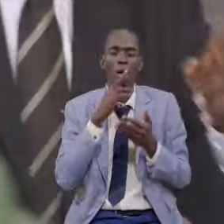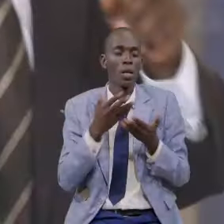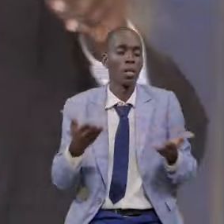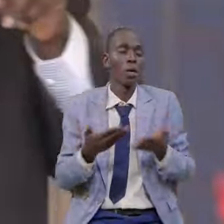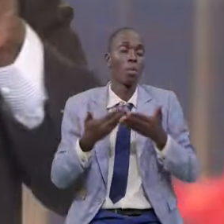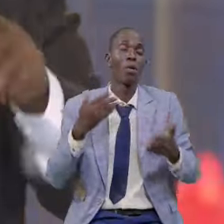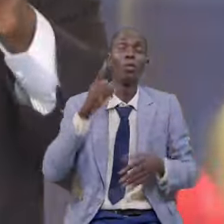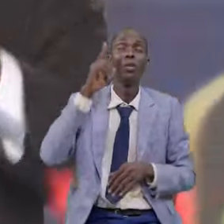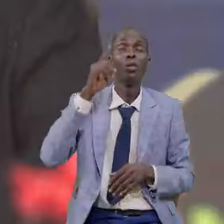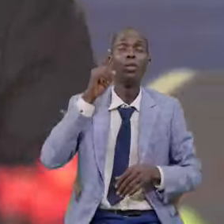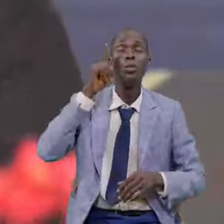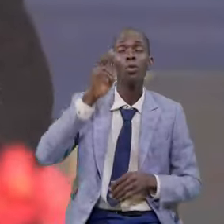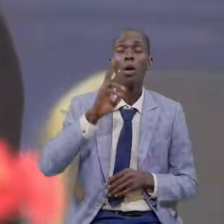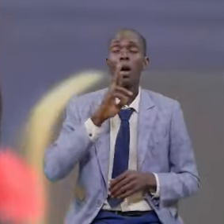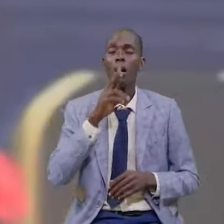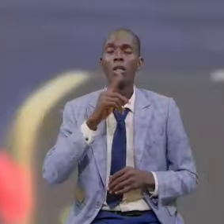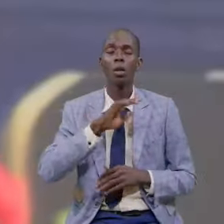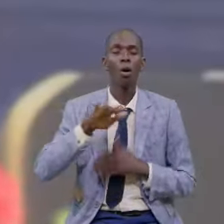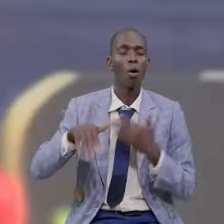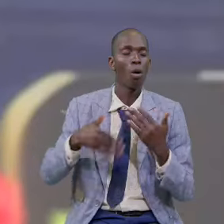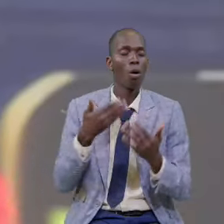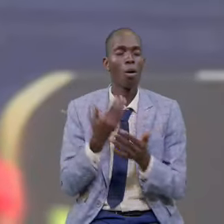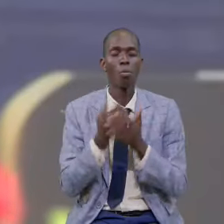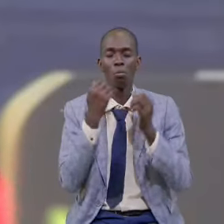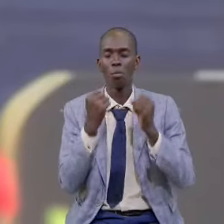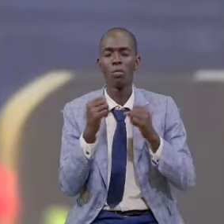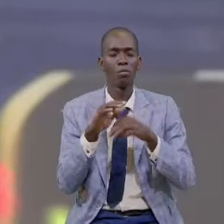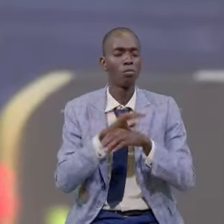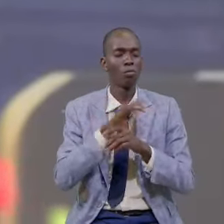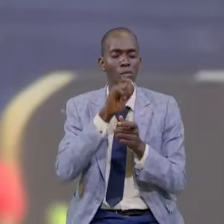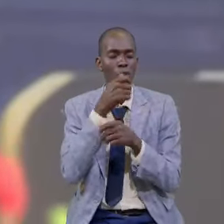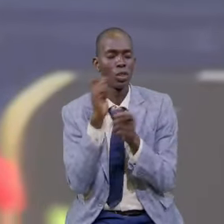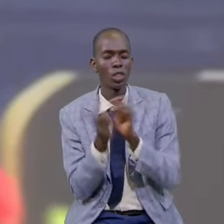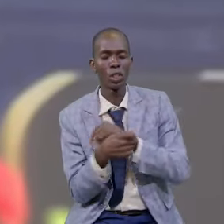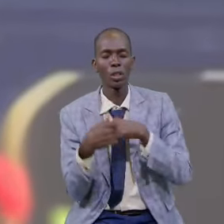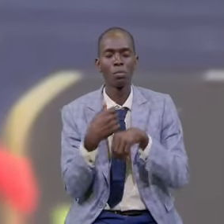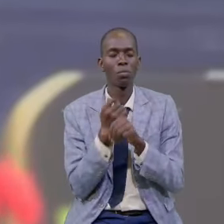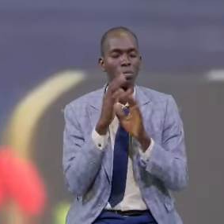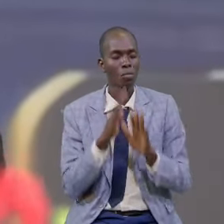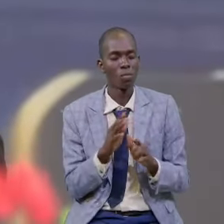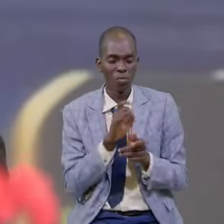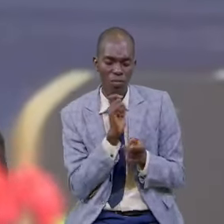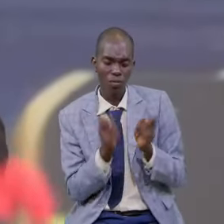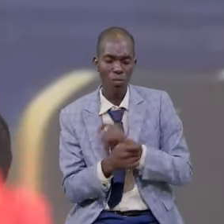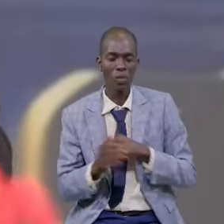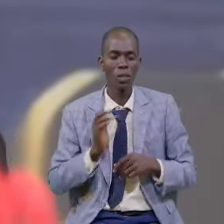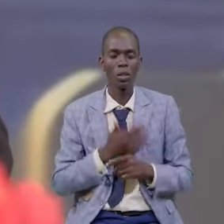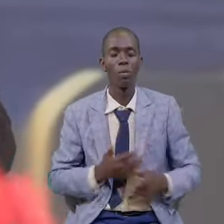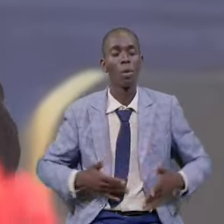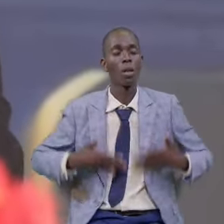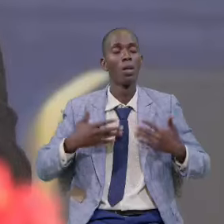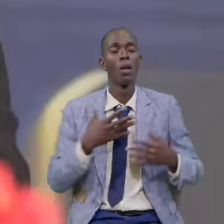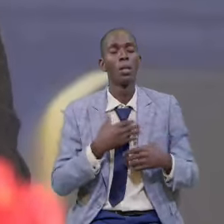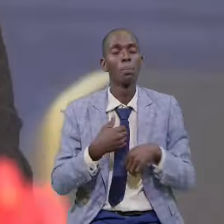the almighty change maker. Transform our lives and make us